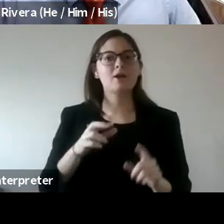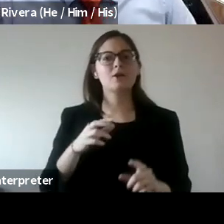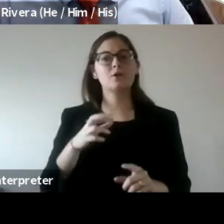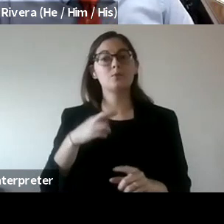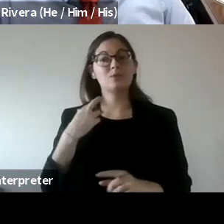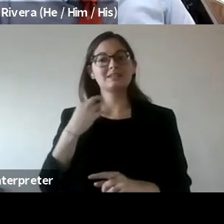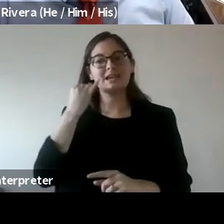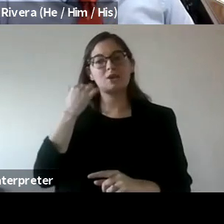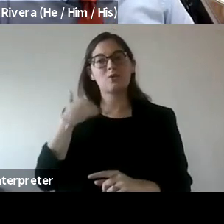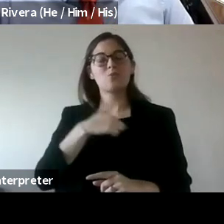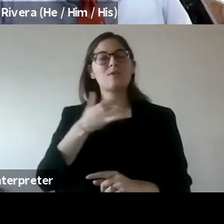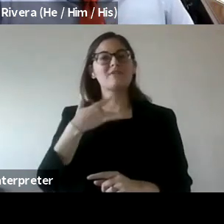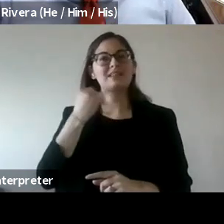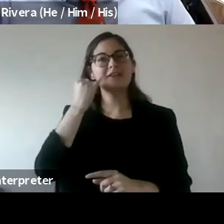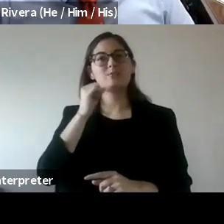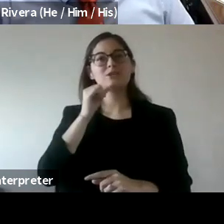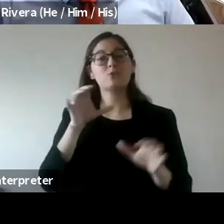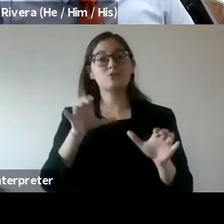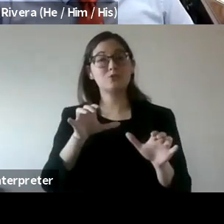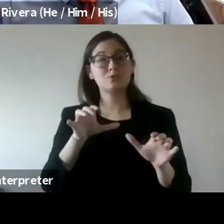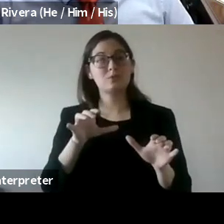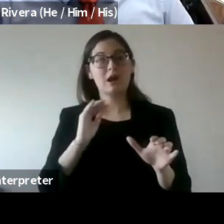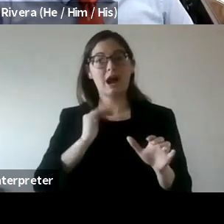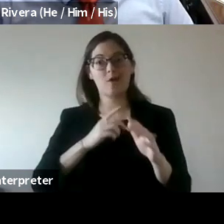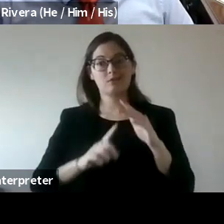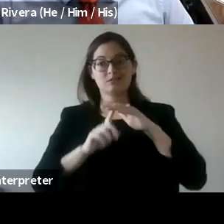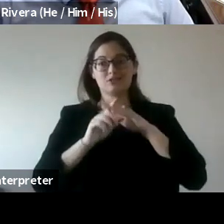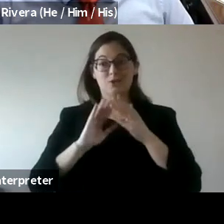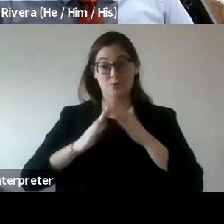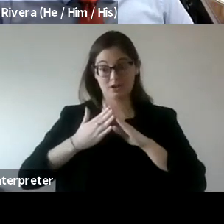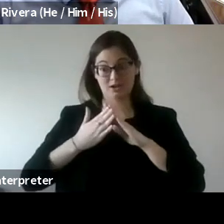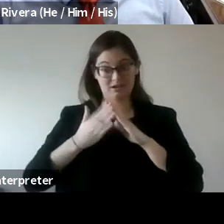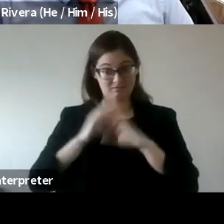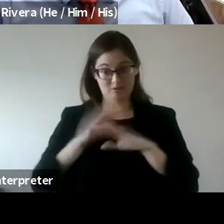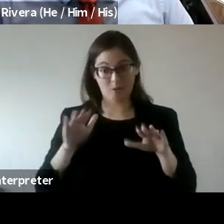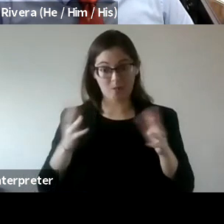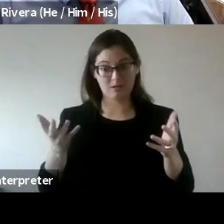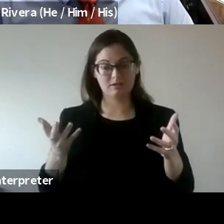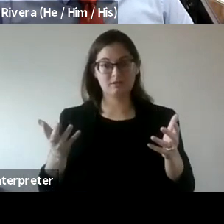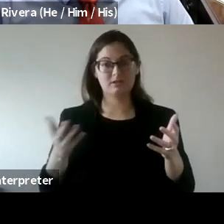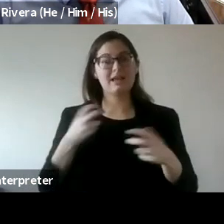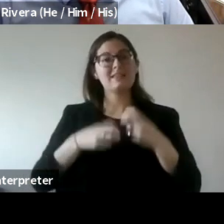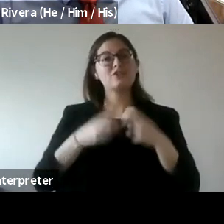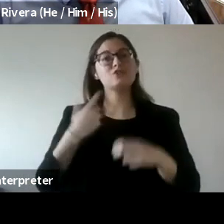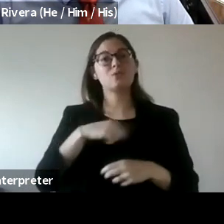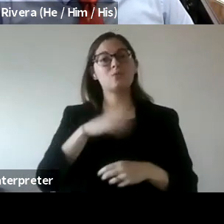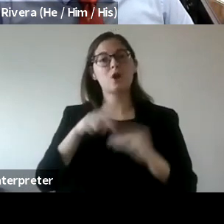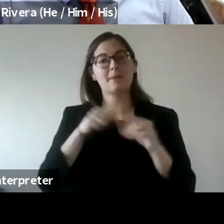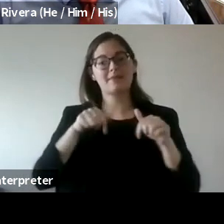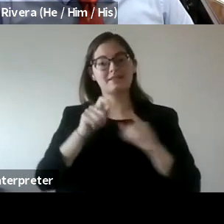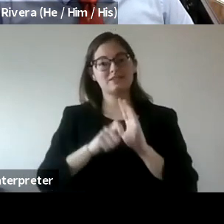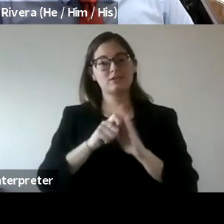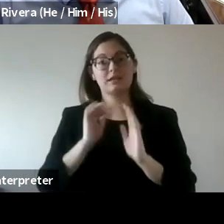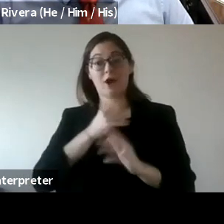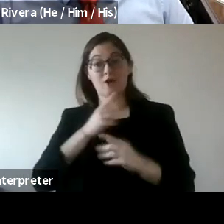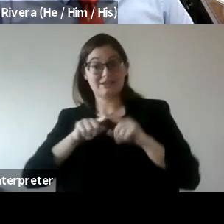this, is our existence as a community at all. The issues that we talk about in this series, like our differences, are not